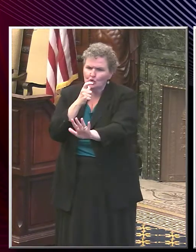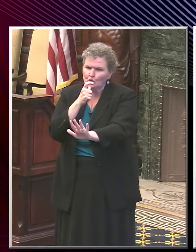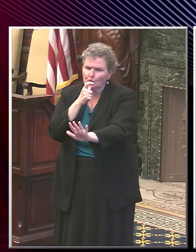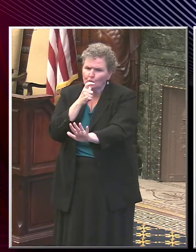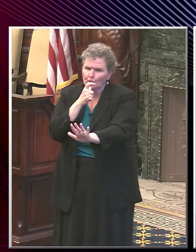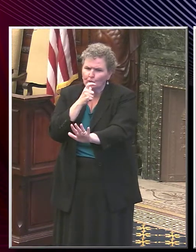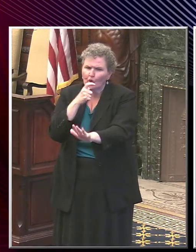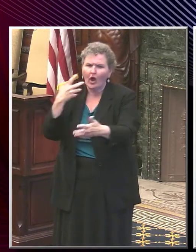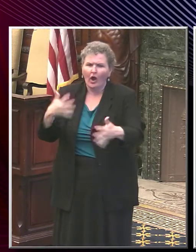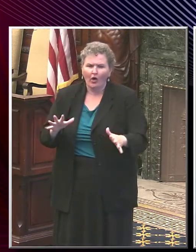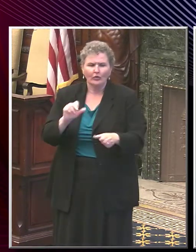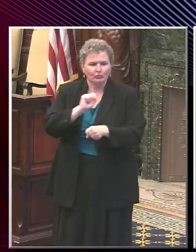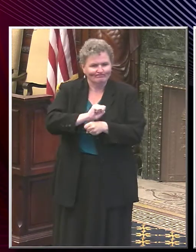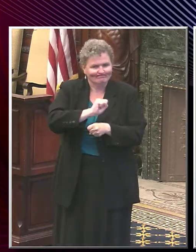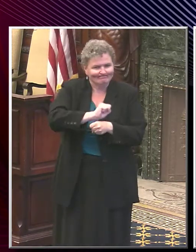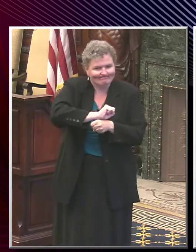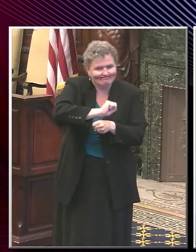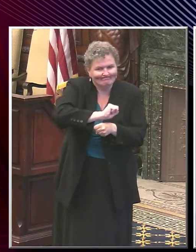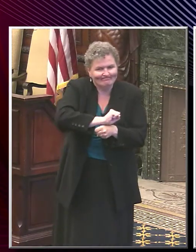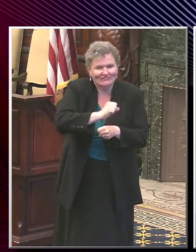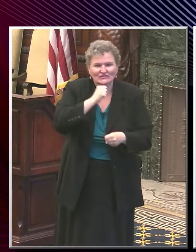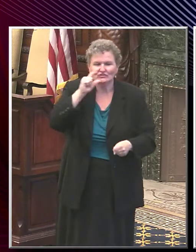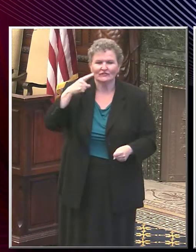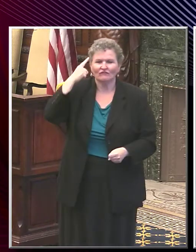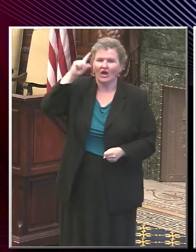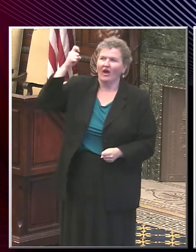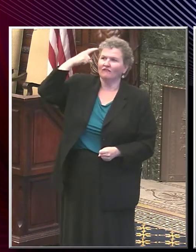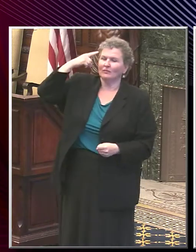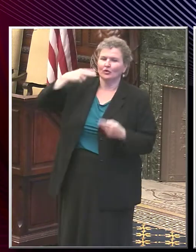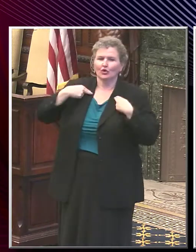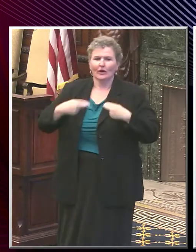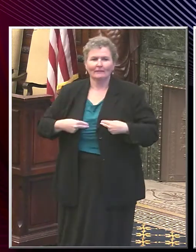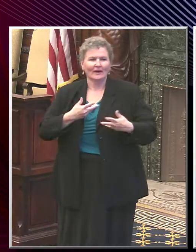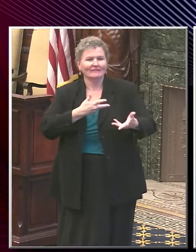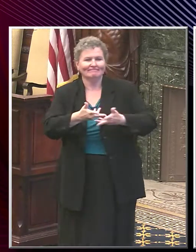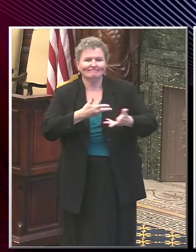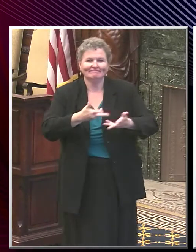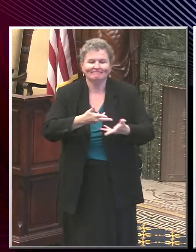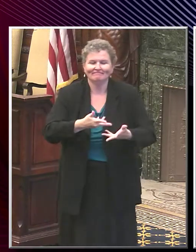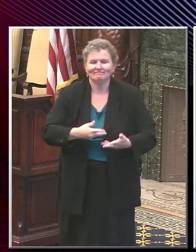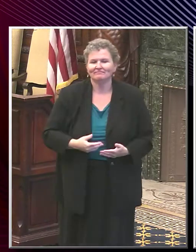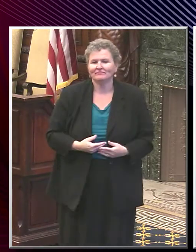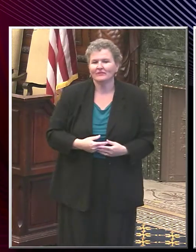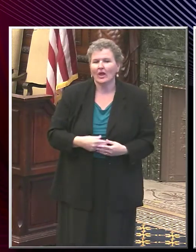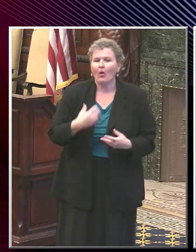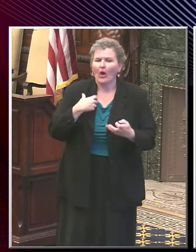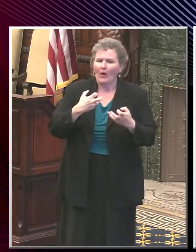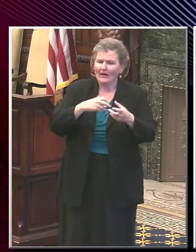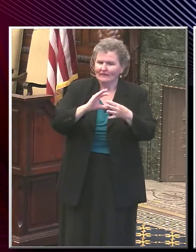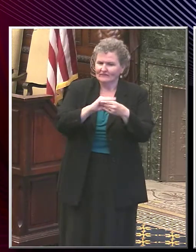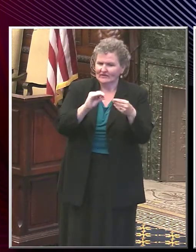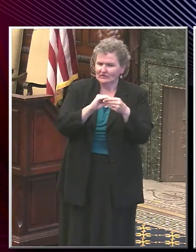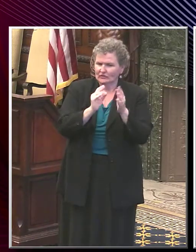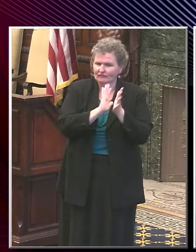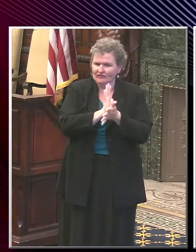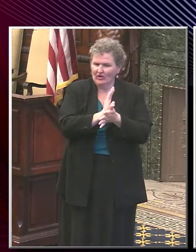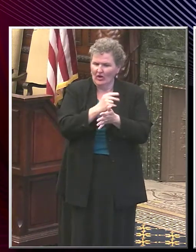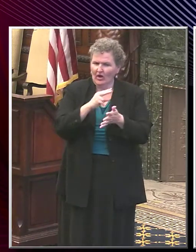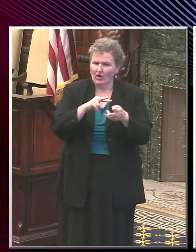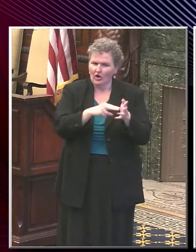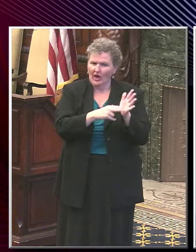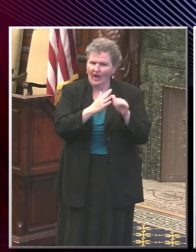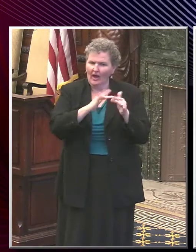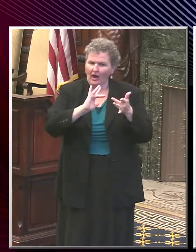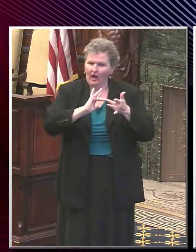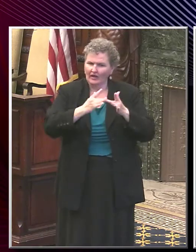how human they are, and how they're doing this out of sense of real service to others. So we're posting a video on our website today. It's highlighting 4 of our